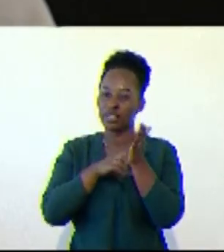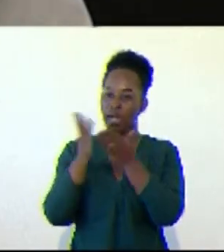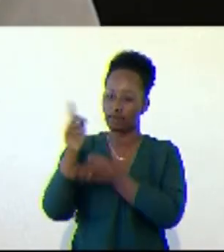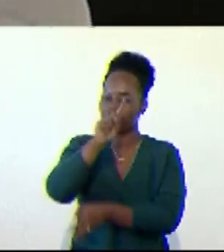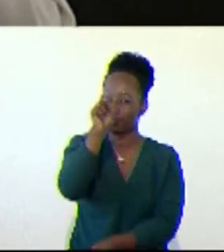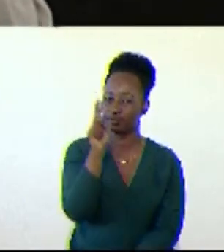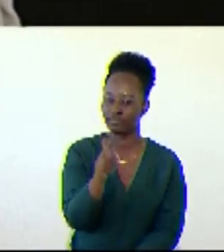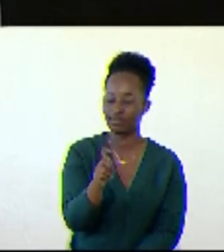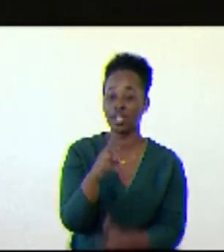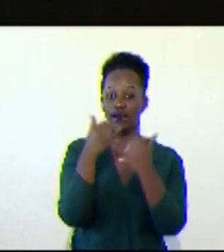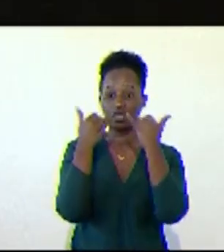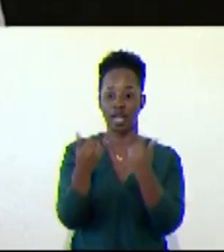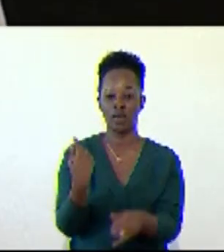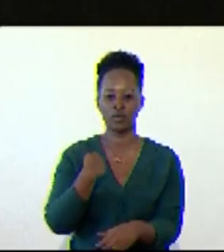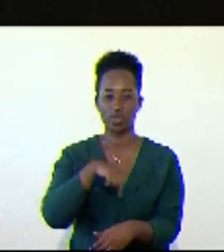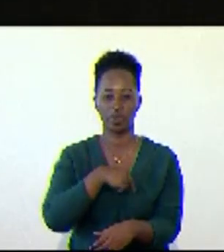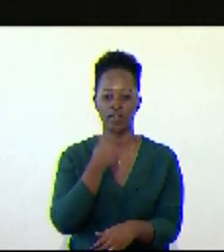Let us say we use